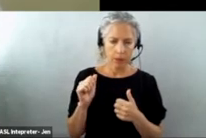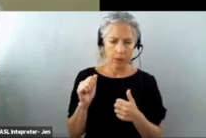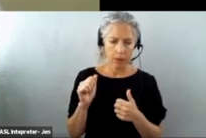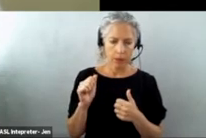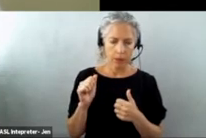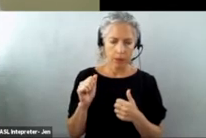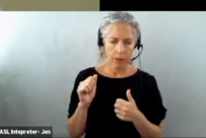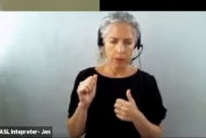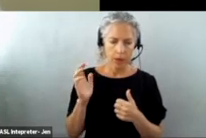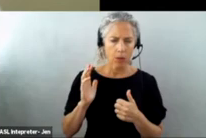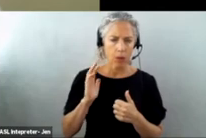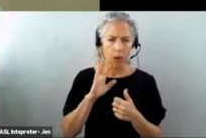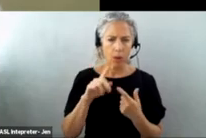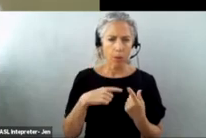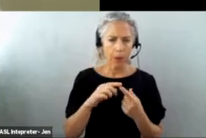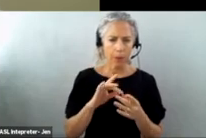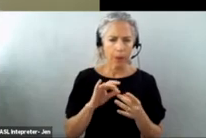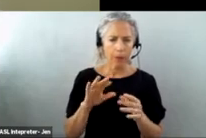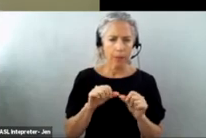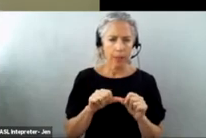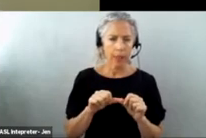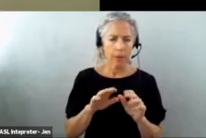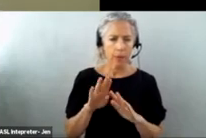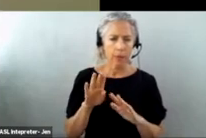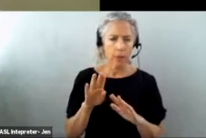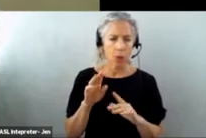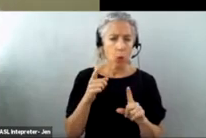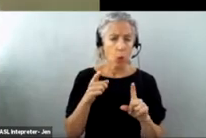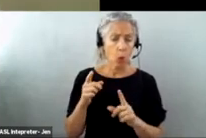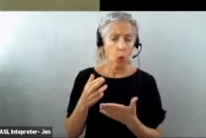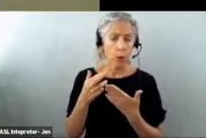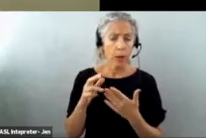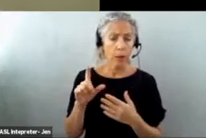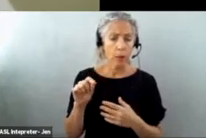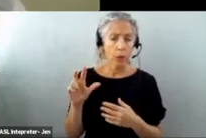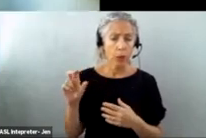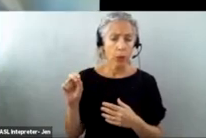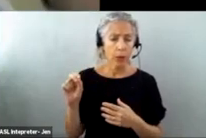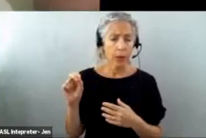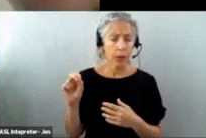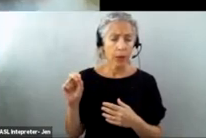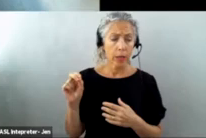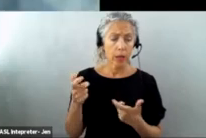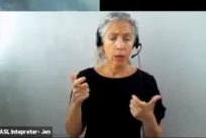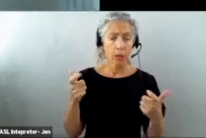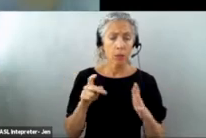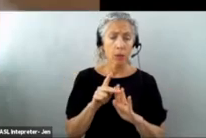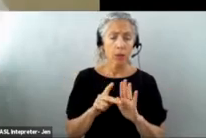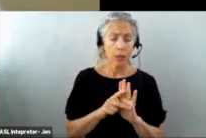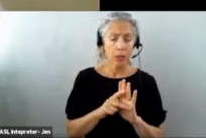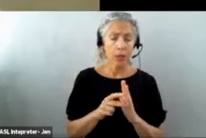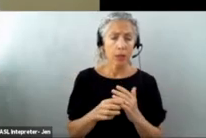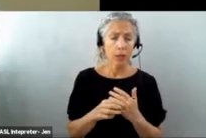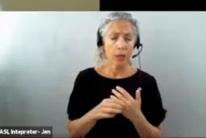earlier around, mentioned the Sustainable Development Goals, Rehab 2030, large policies that